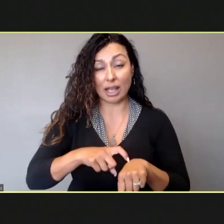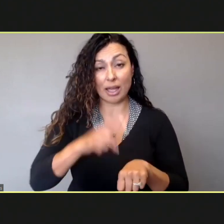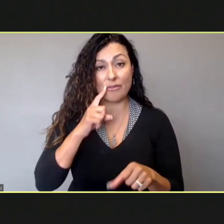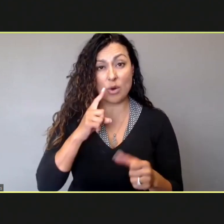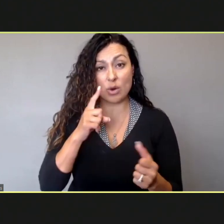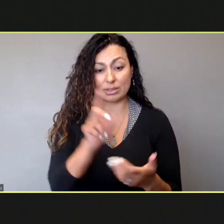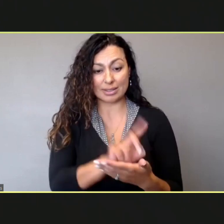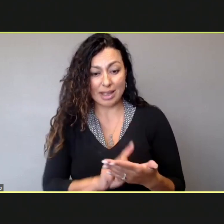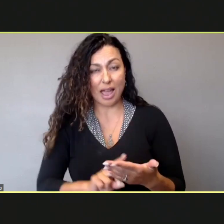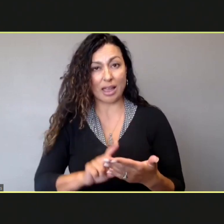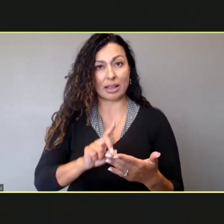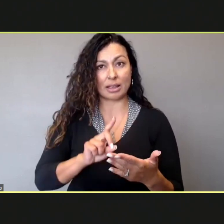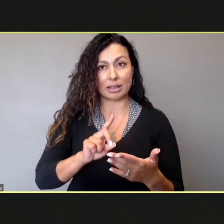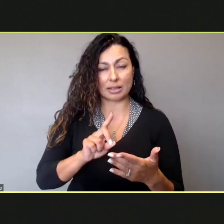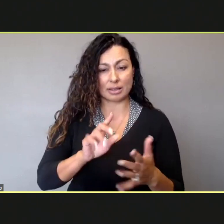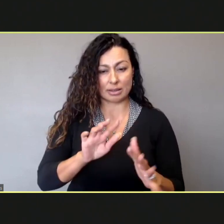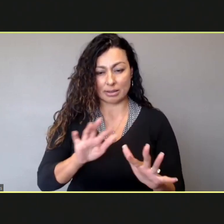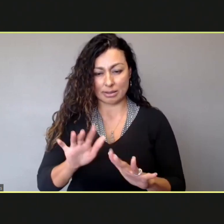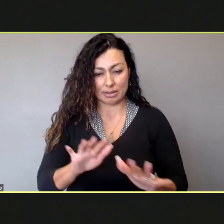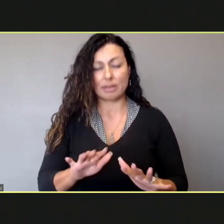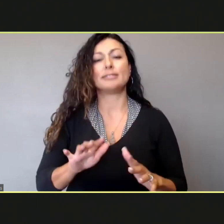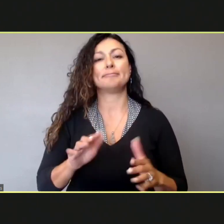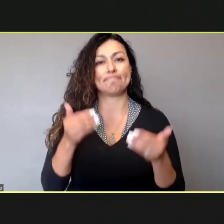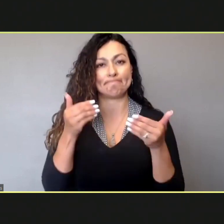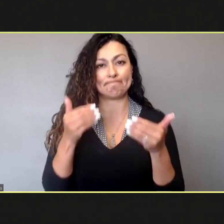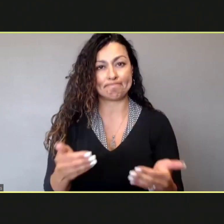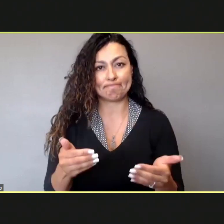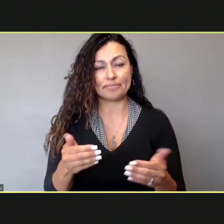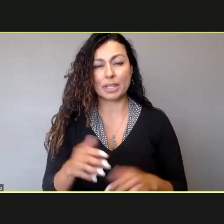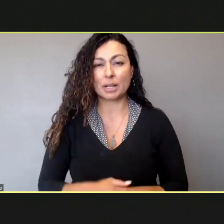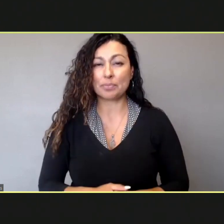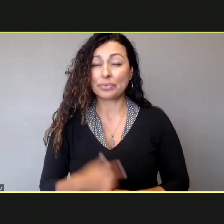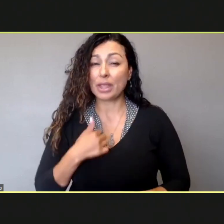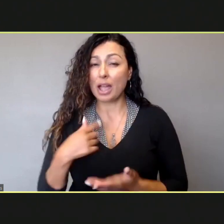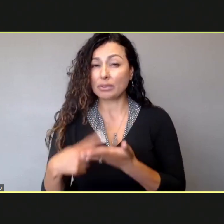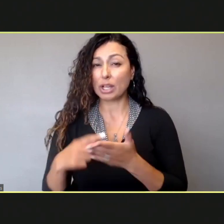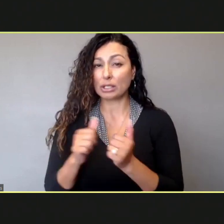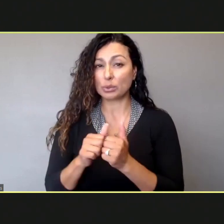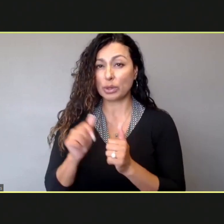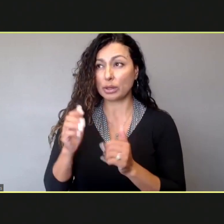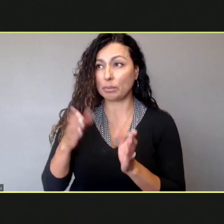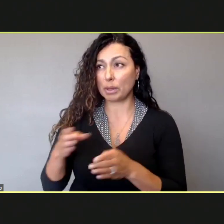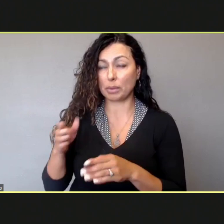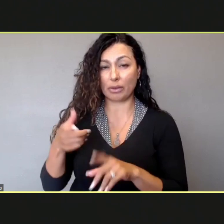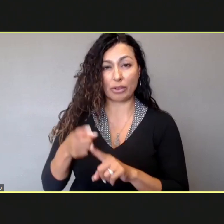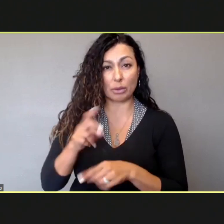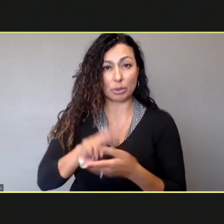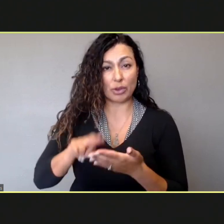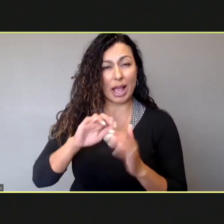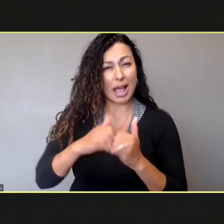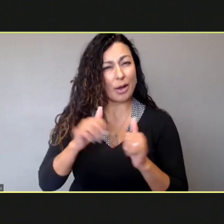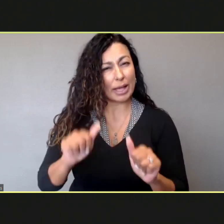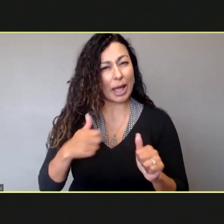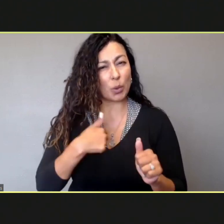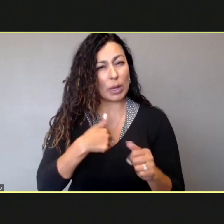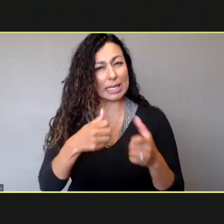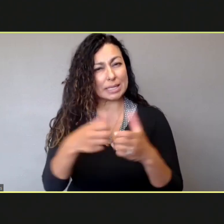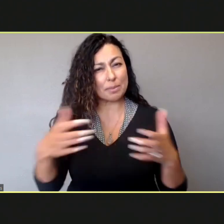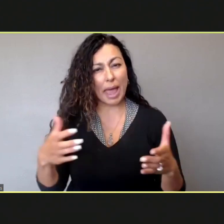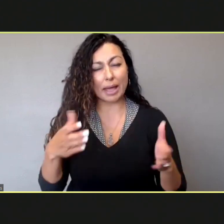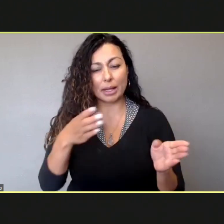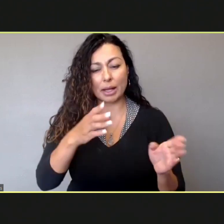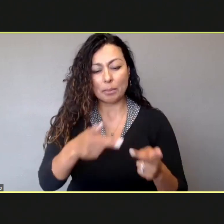I'm hoping that I've talked with folks at the university about how could we expand places for people